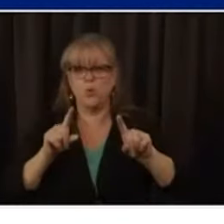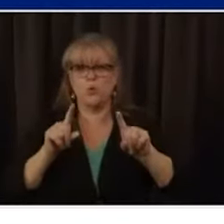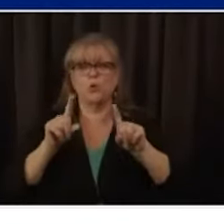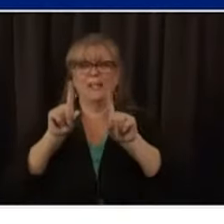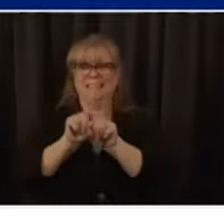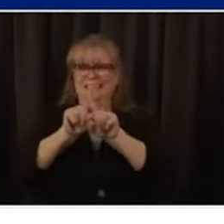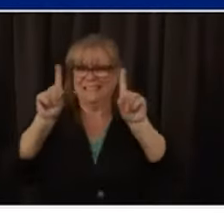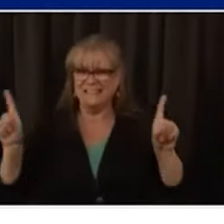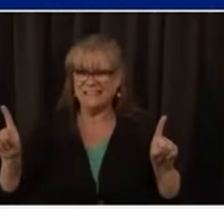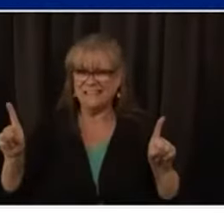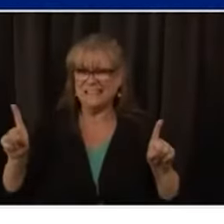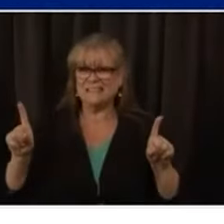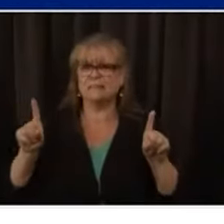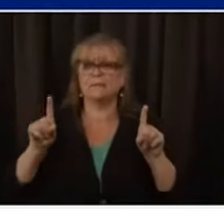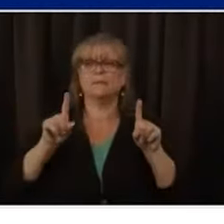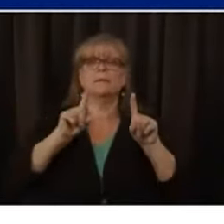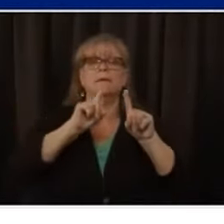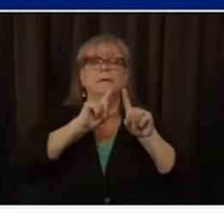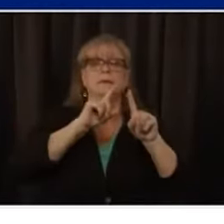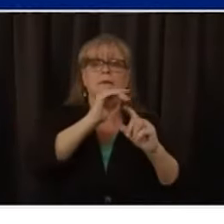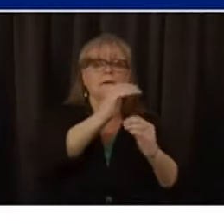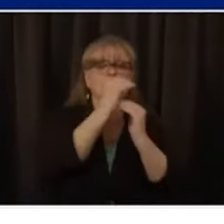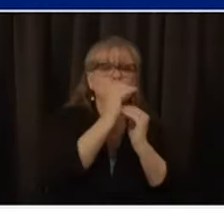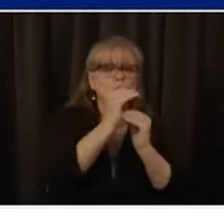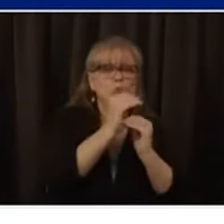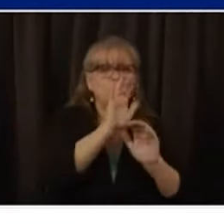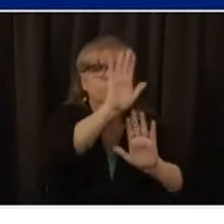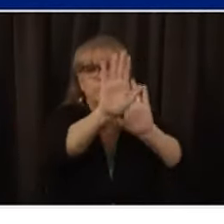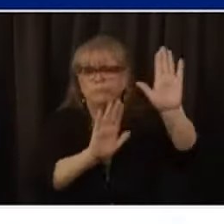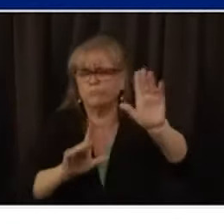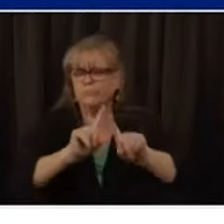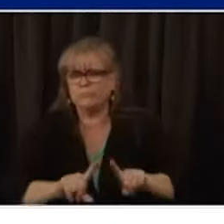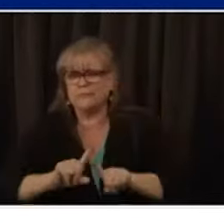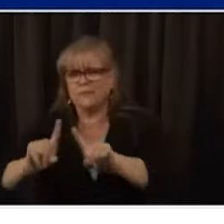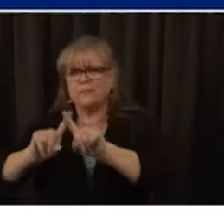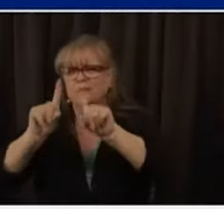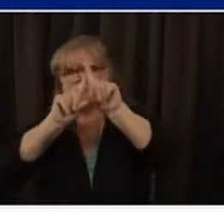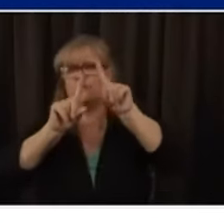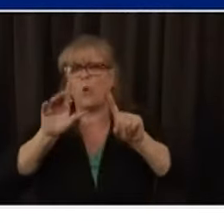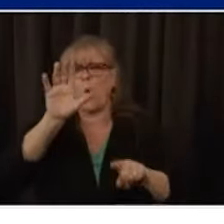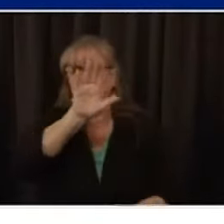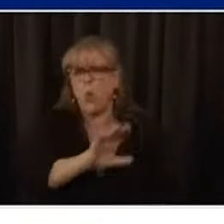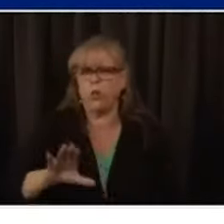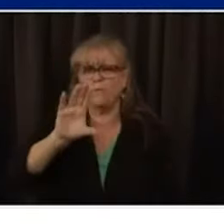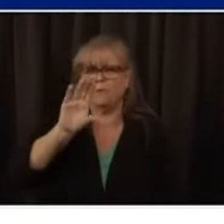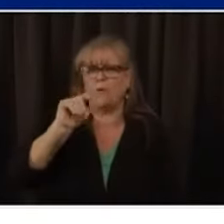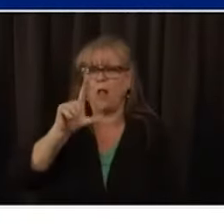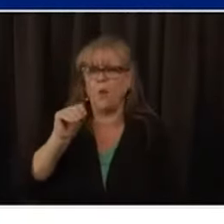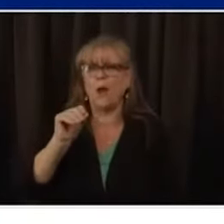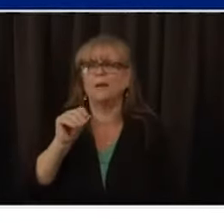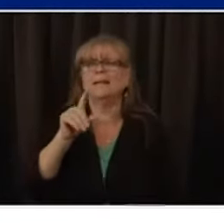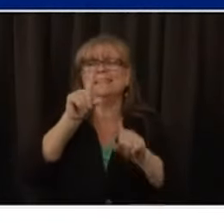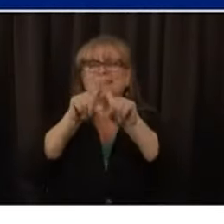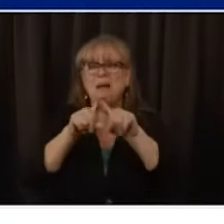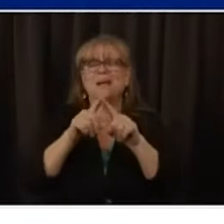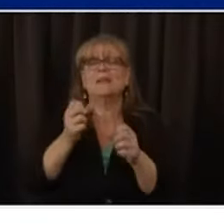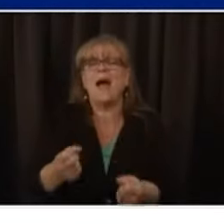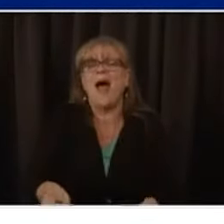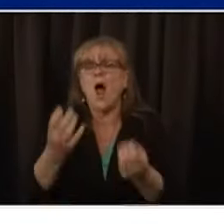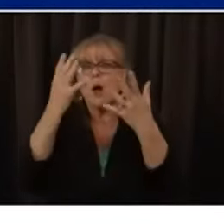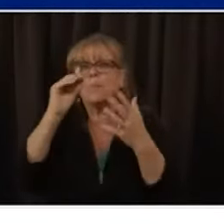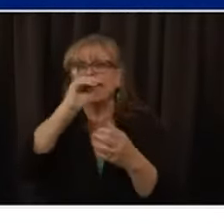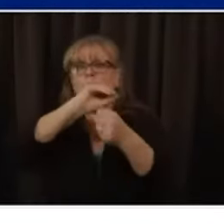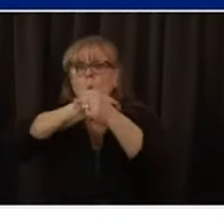for all counties based on the local level of disease transmission and percent positivity of tests. On April 15th, we